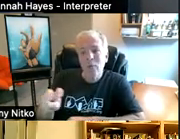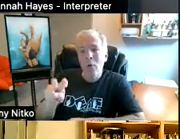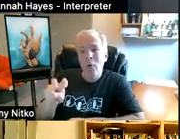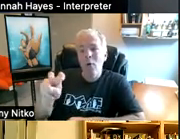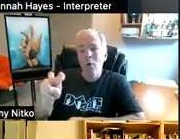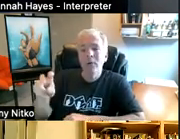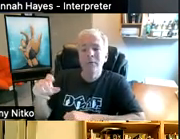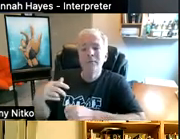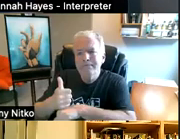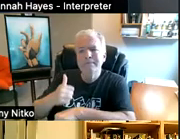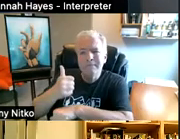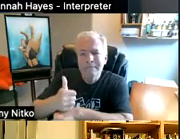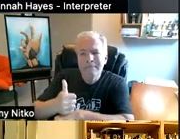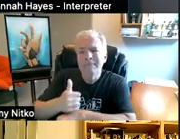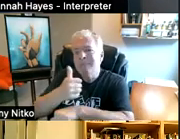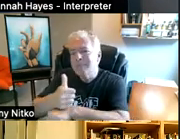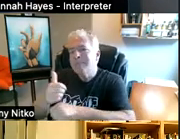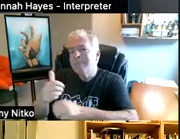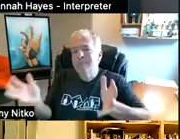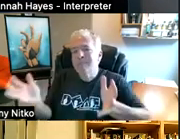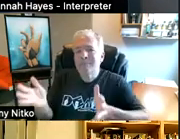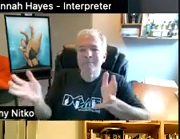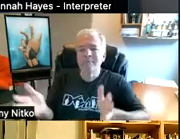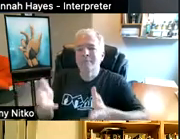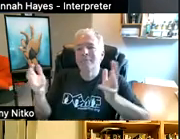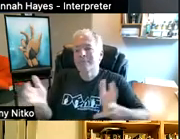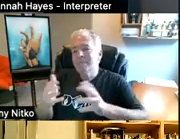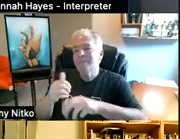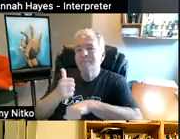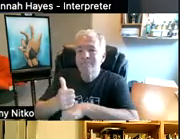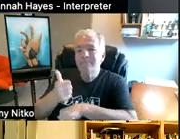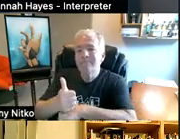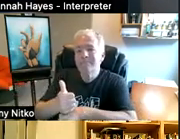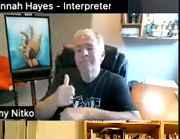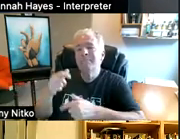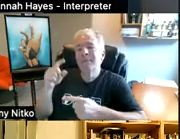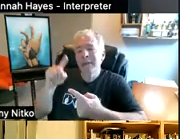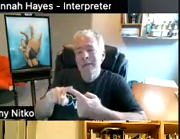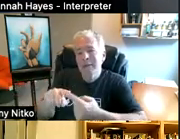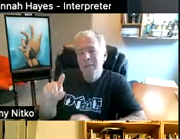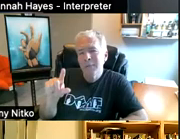to start providing tours in ASL in museums, and that began, and we've